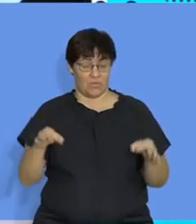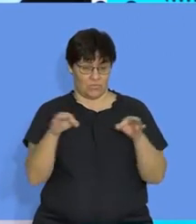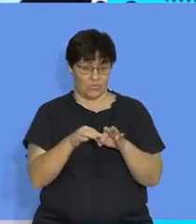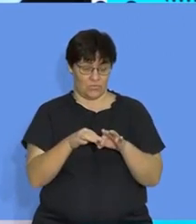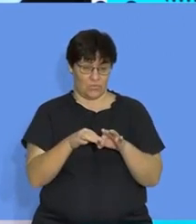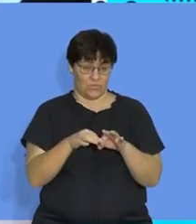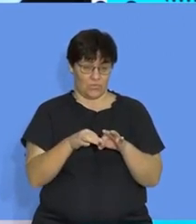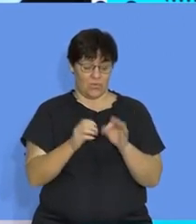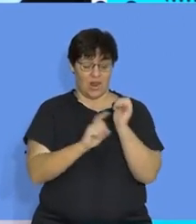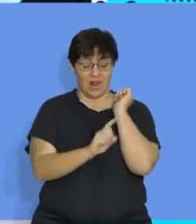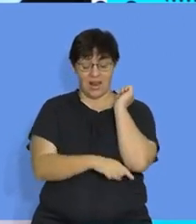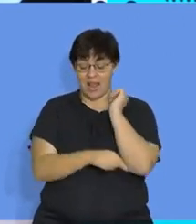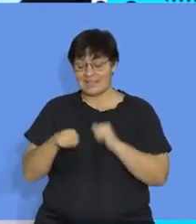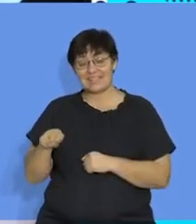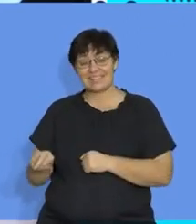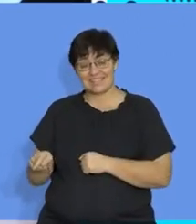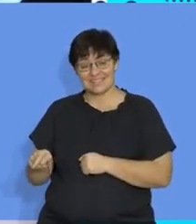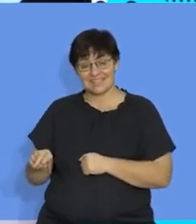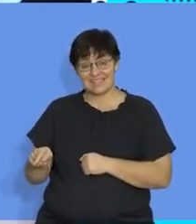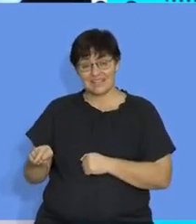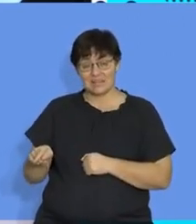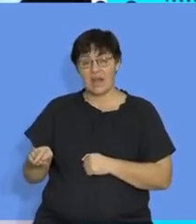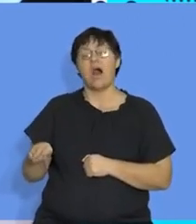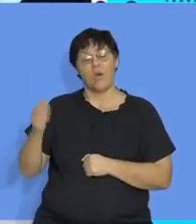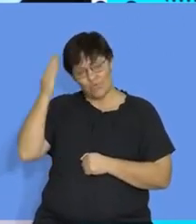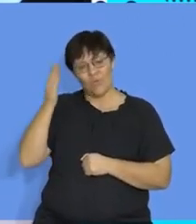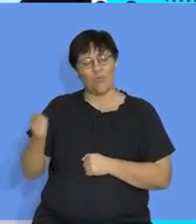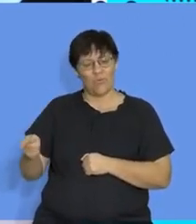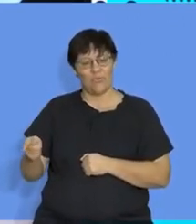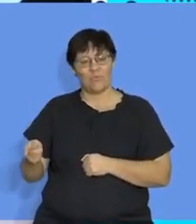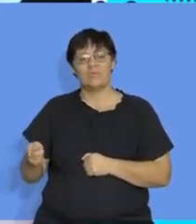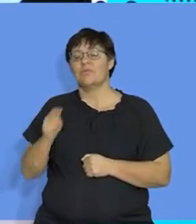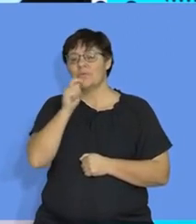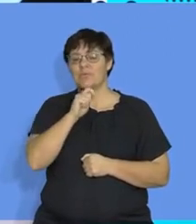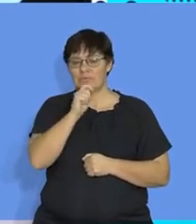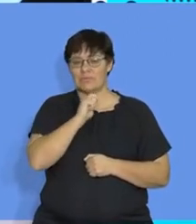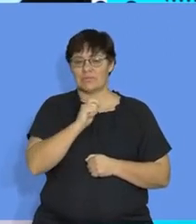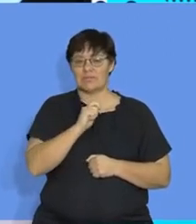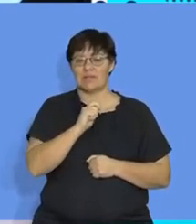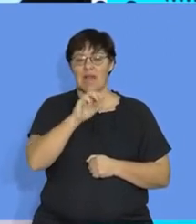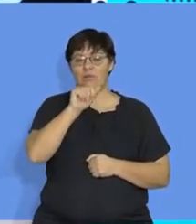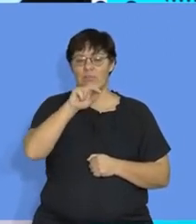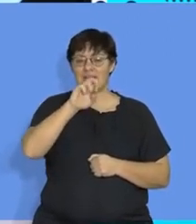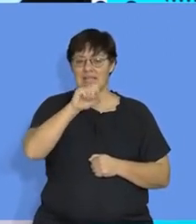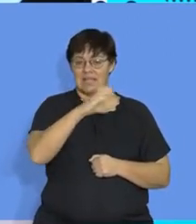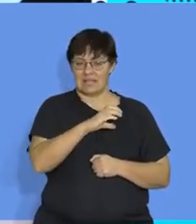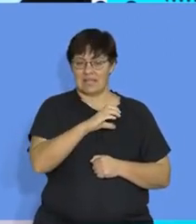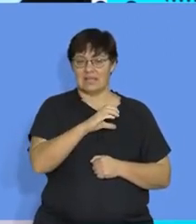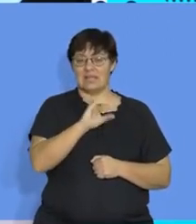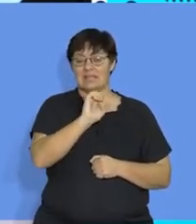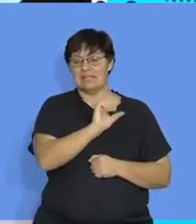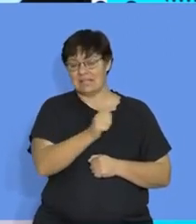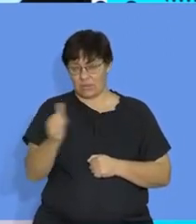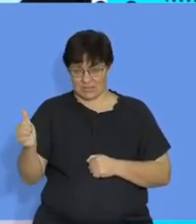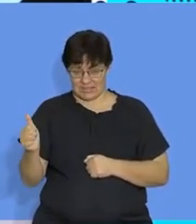value of the last term in this sequence is, I can use the arithmetic sequence form. So